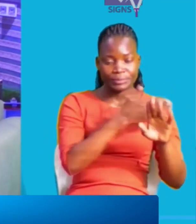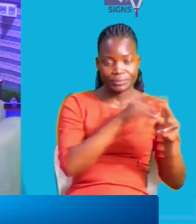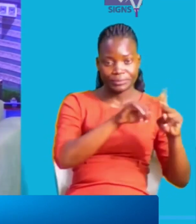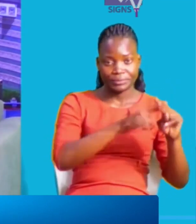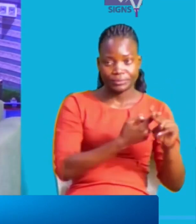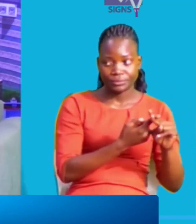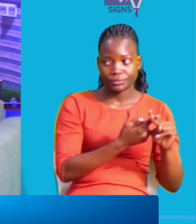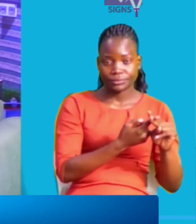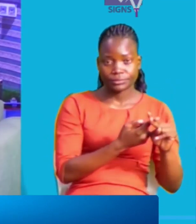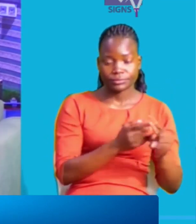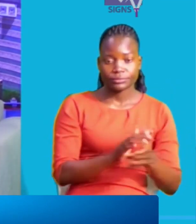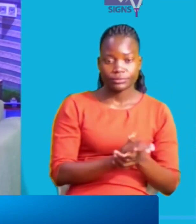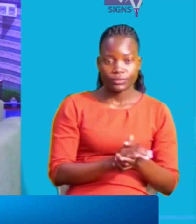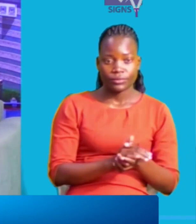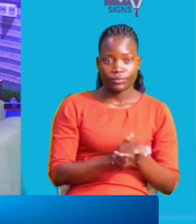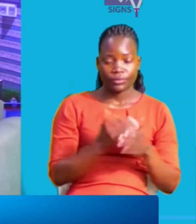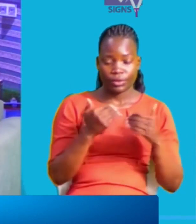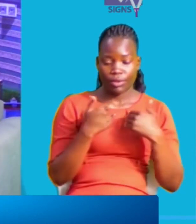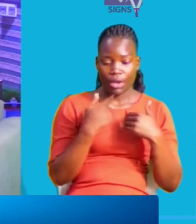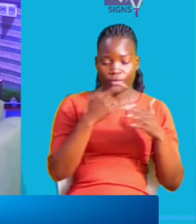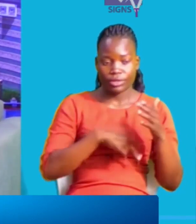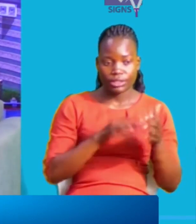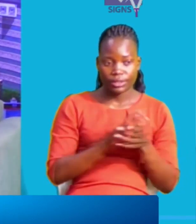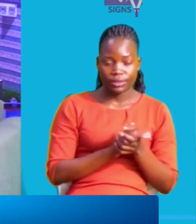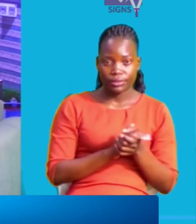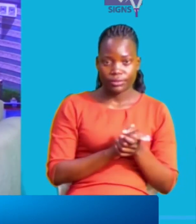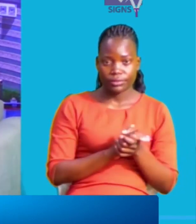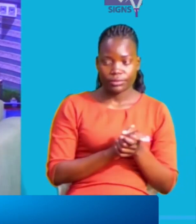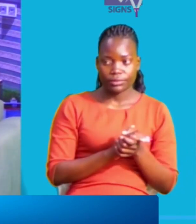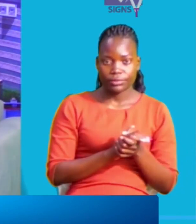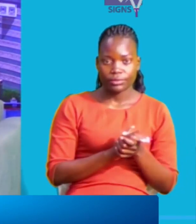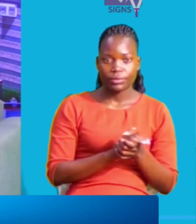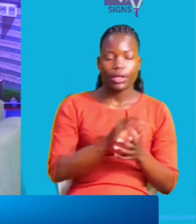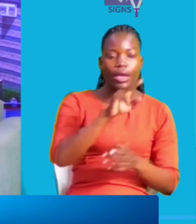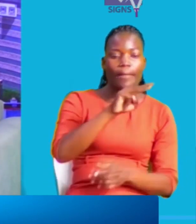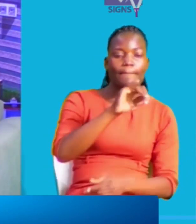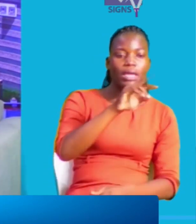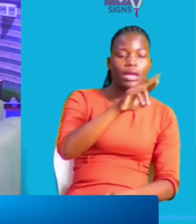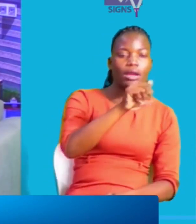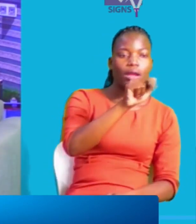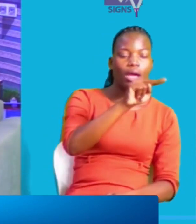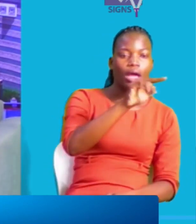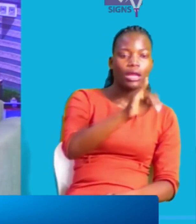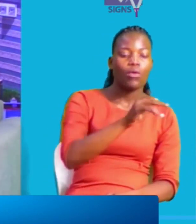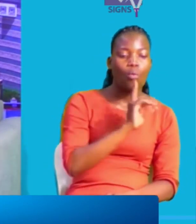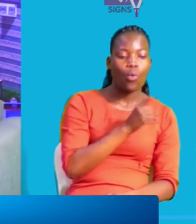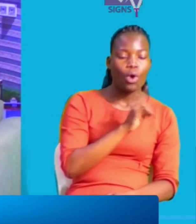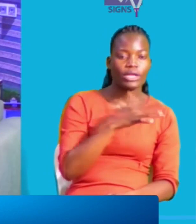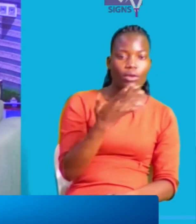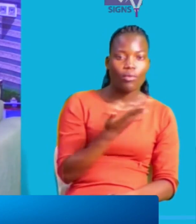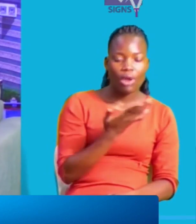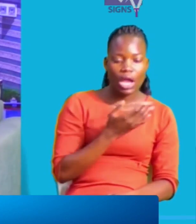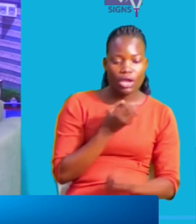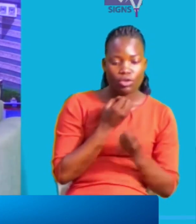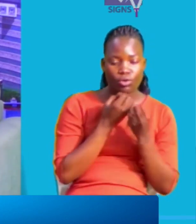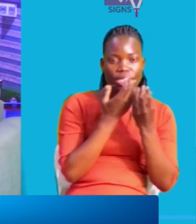yeah, there's normally what we call the Miranda. The Americans normally call them the Miranda warning, whereby you